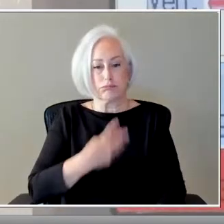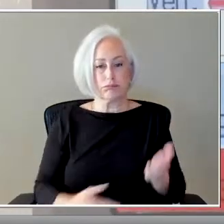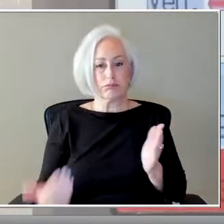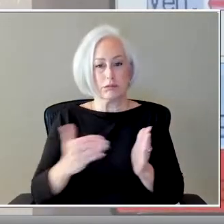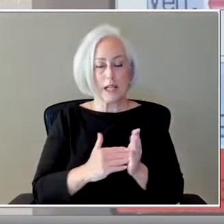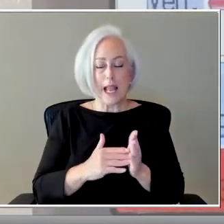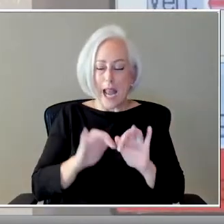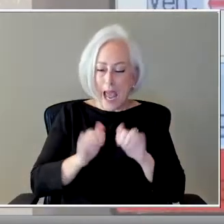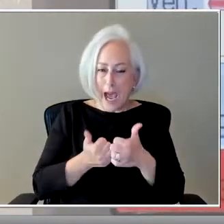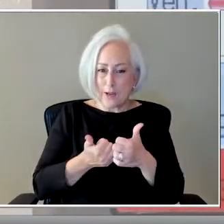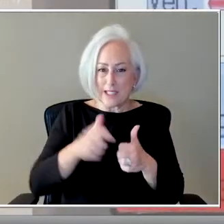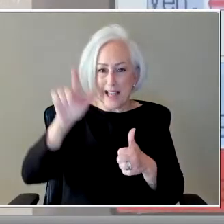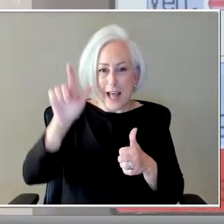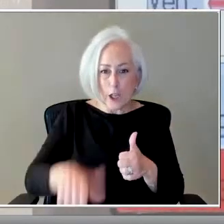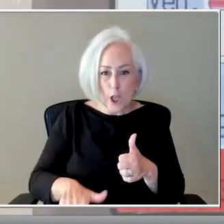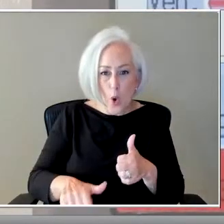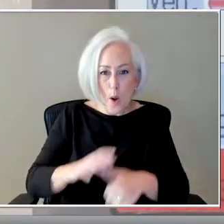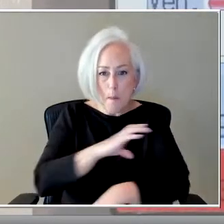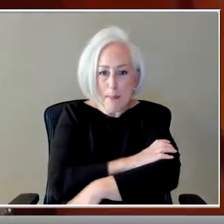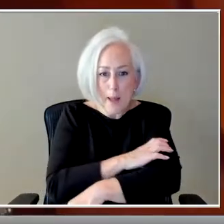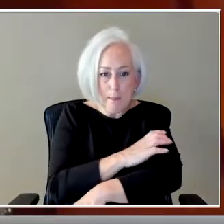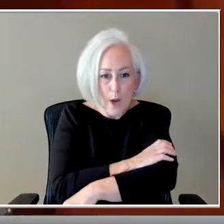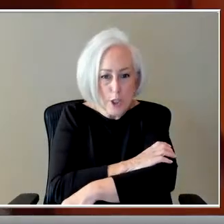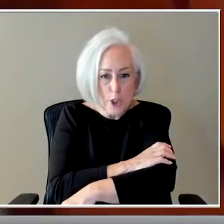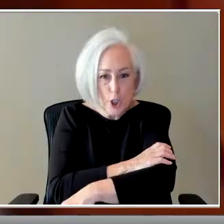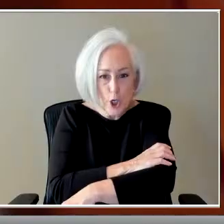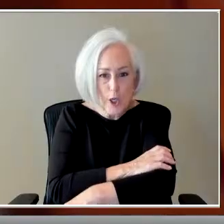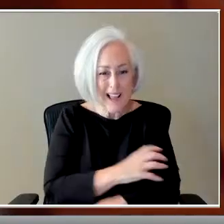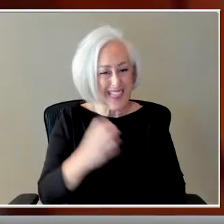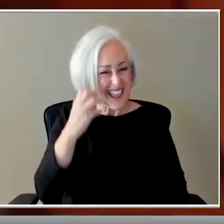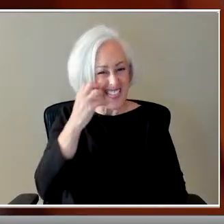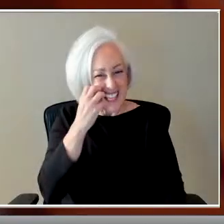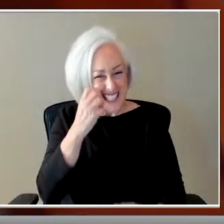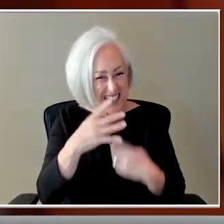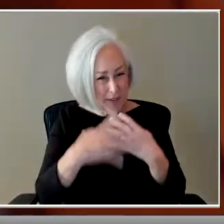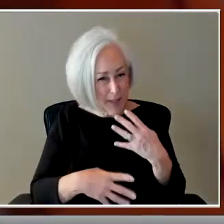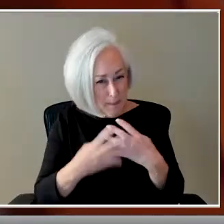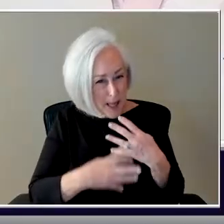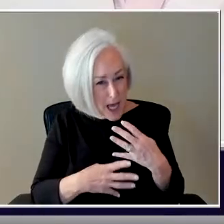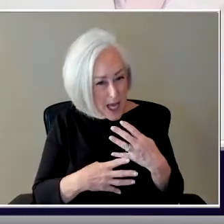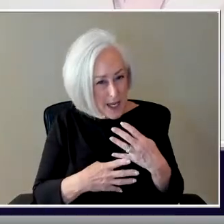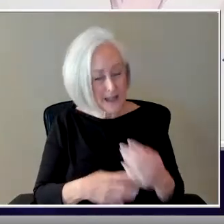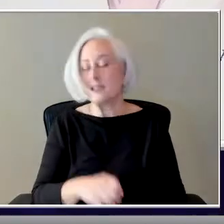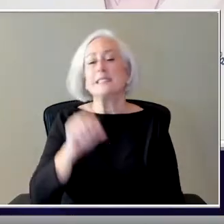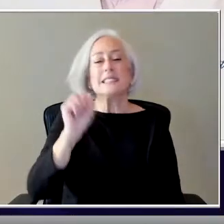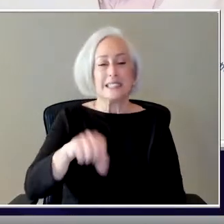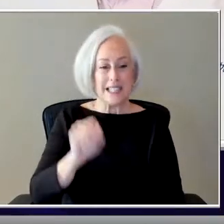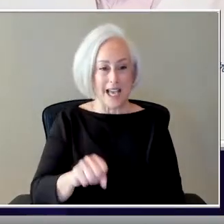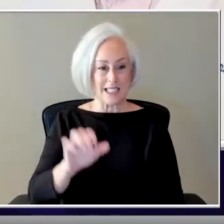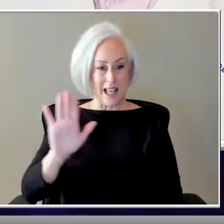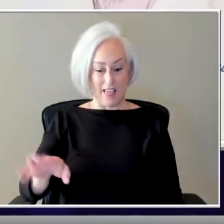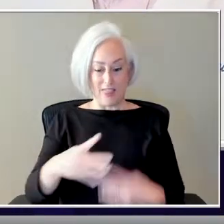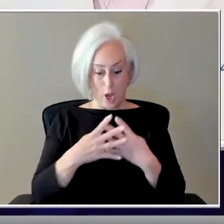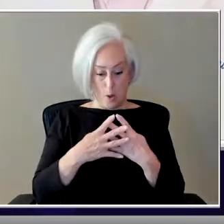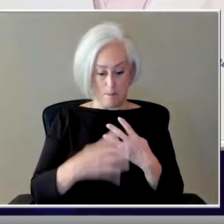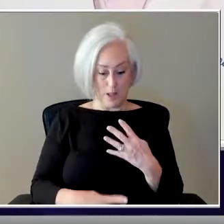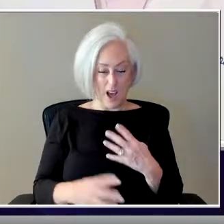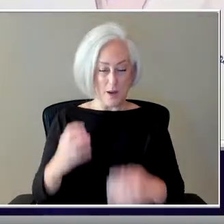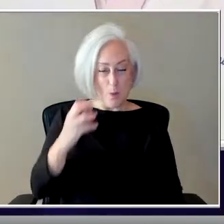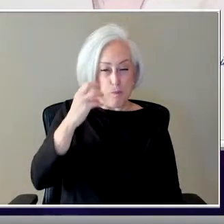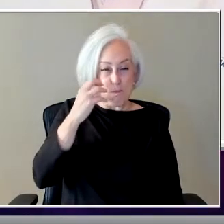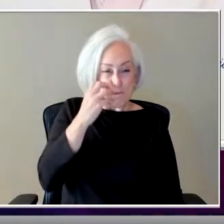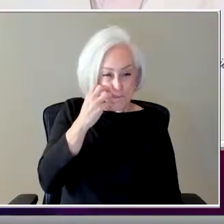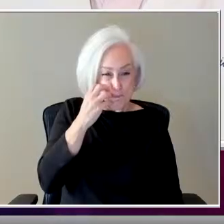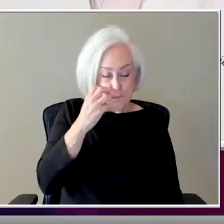viscosity of it? So as I tell my patients, I change their blood from like ketchup to like tomato juice. Okay. And think of